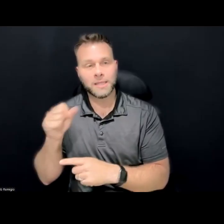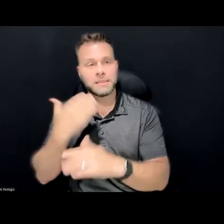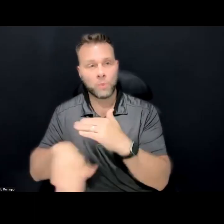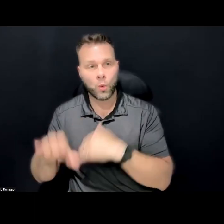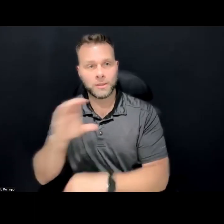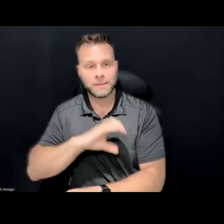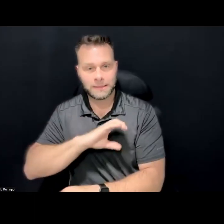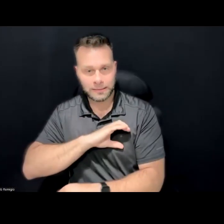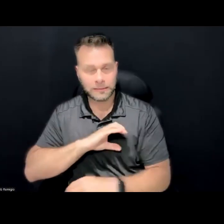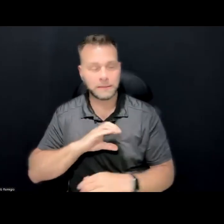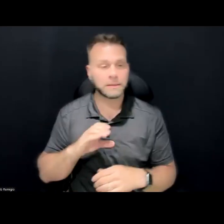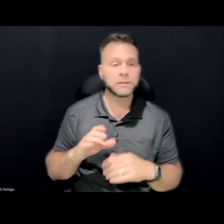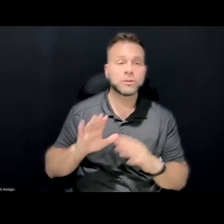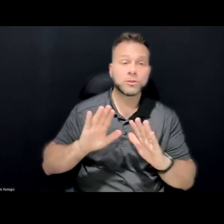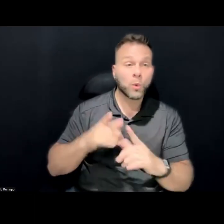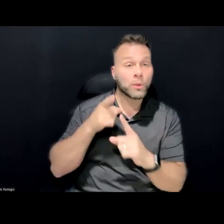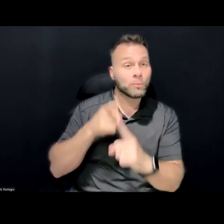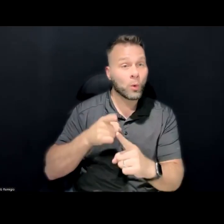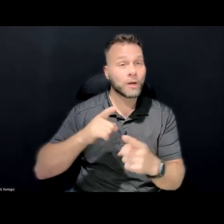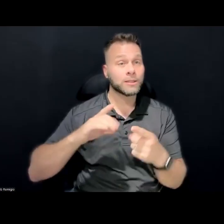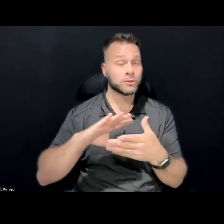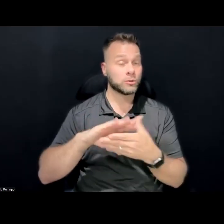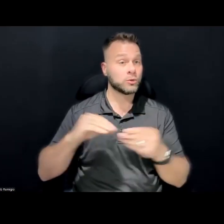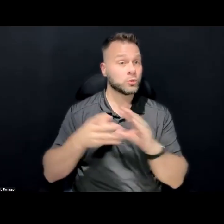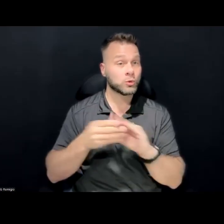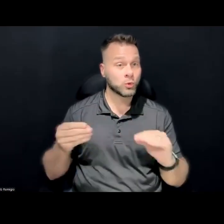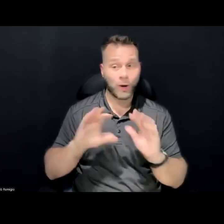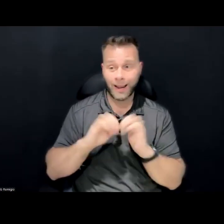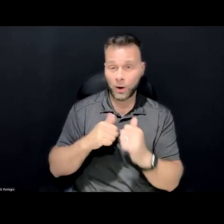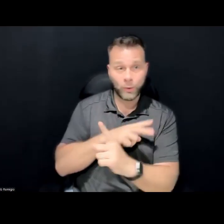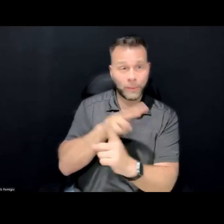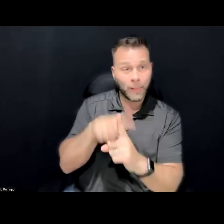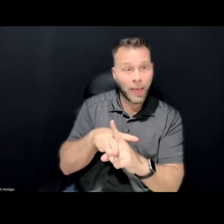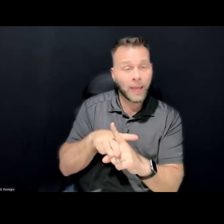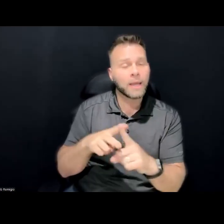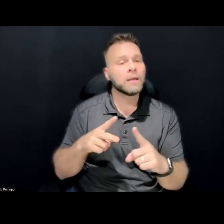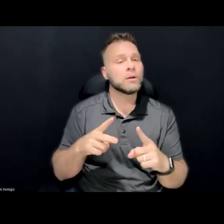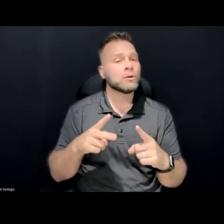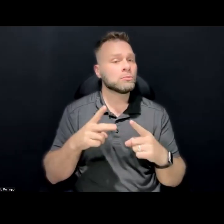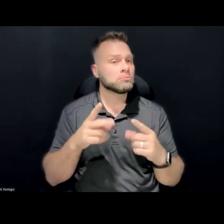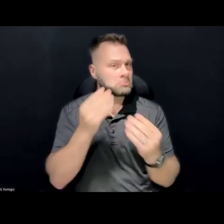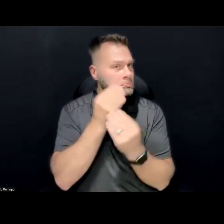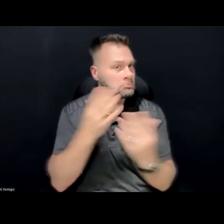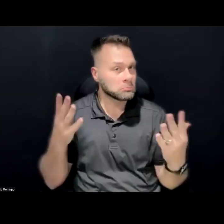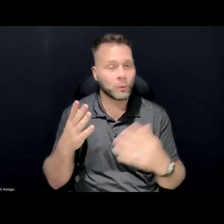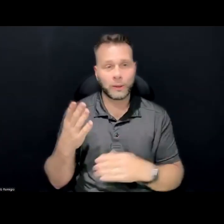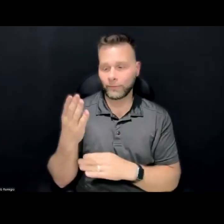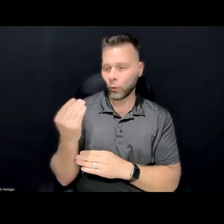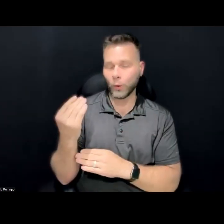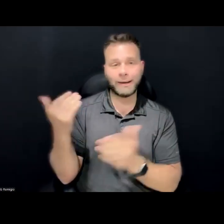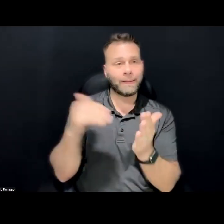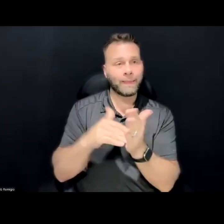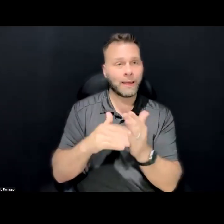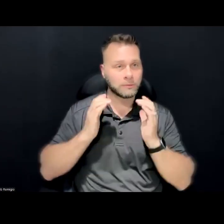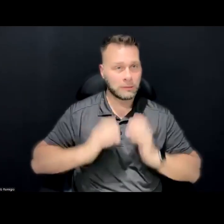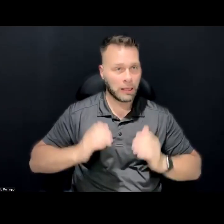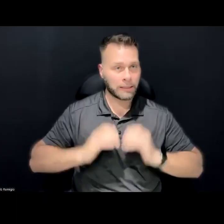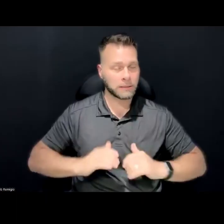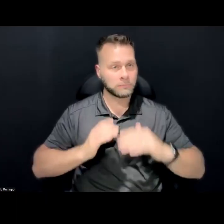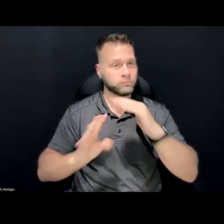how we utilize stories. So first of all, I want to say we service about 14,000 clients. They come